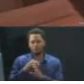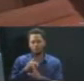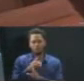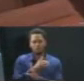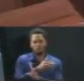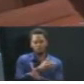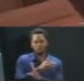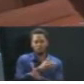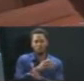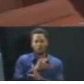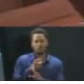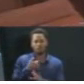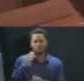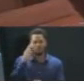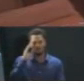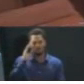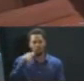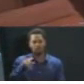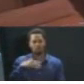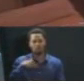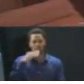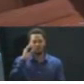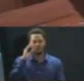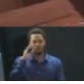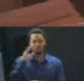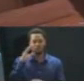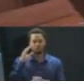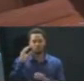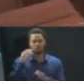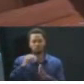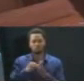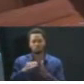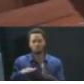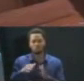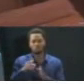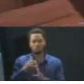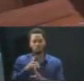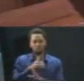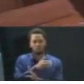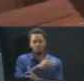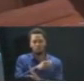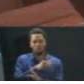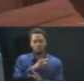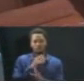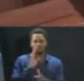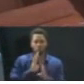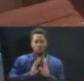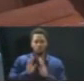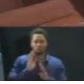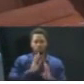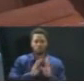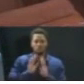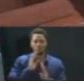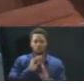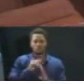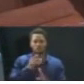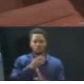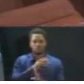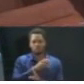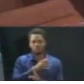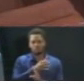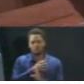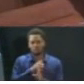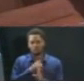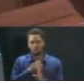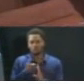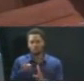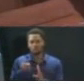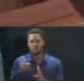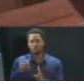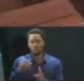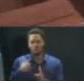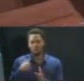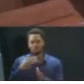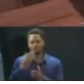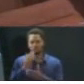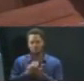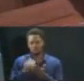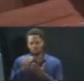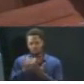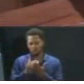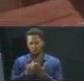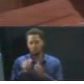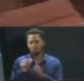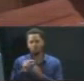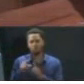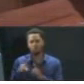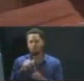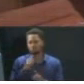extremely frustrated by the loss of learning time due to a test that will not be given next year and had vocabulary he didn't understand. I